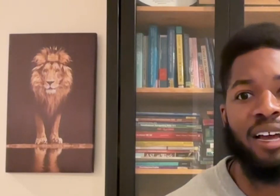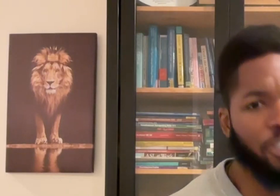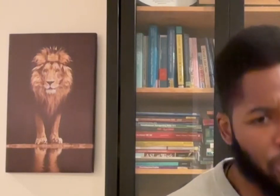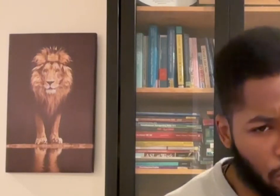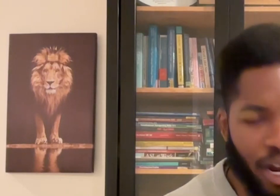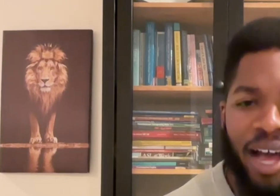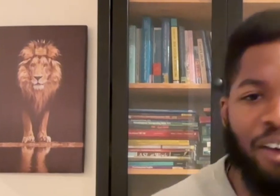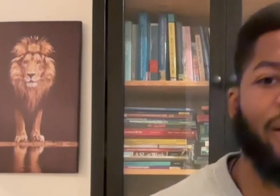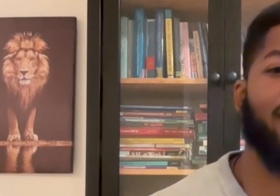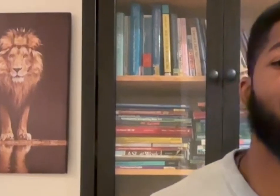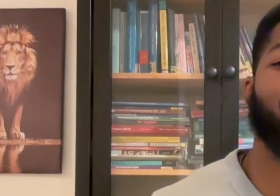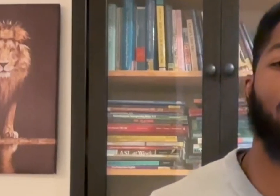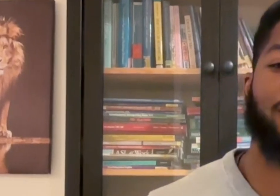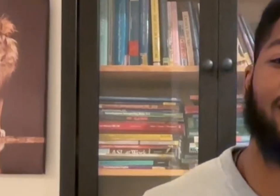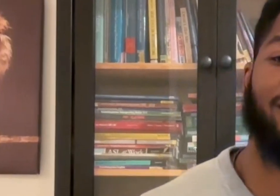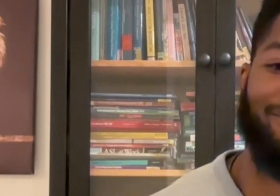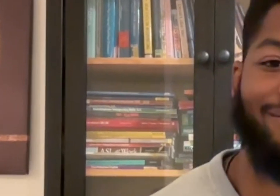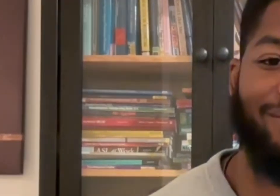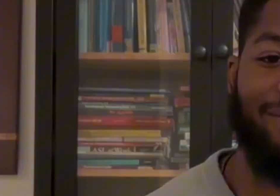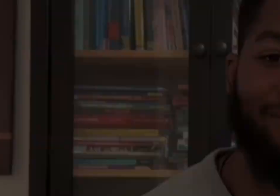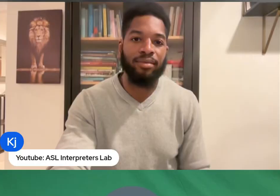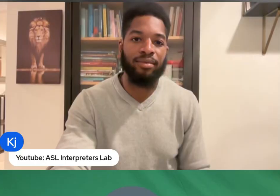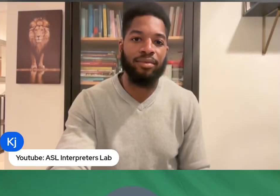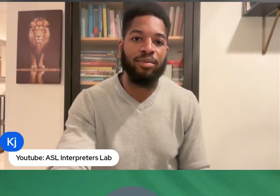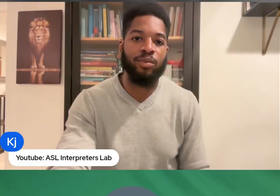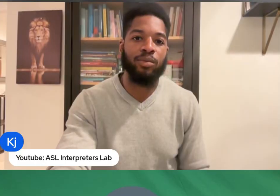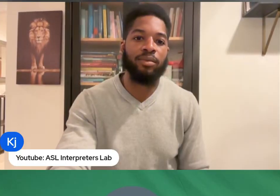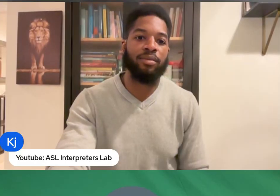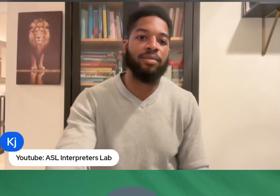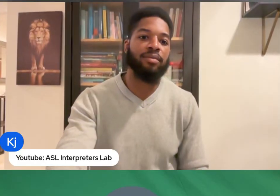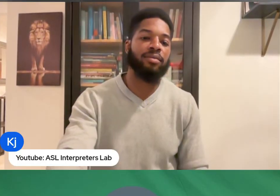And sure, I'll go ahead and go first.